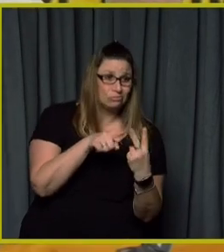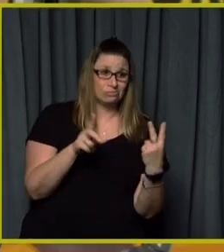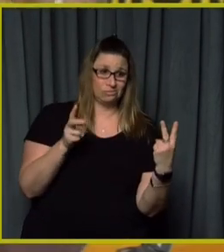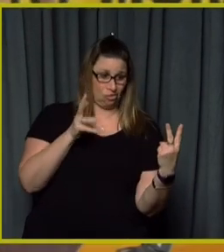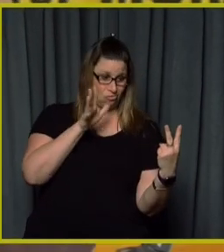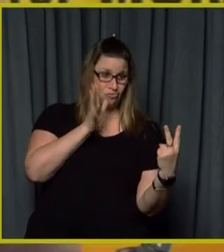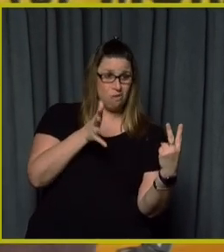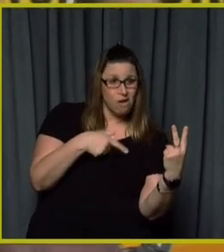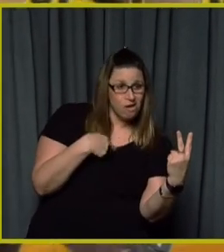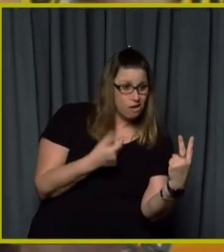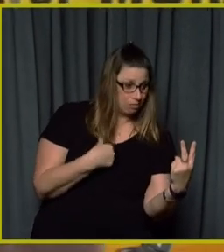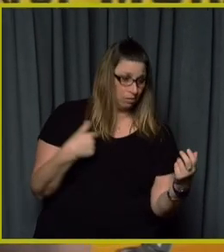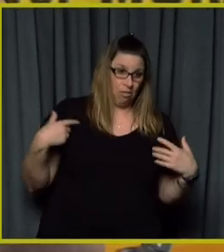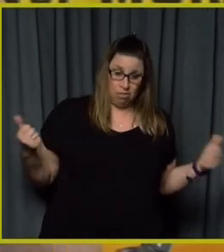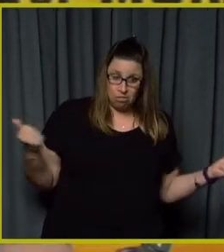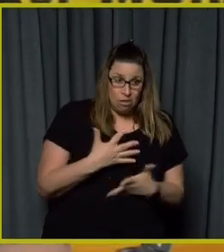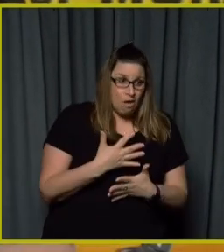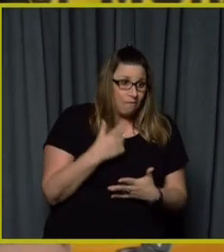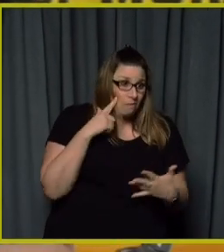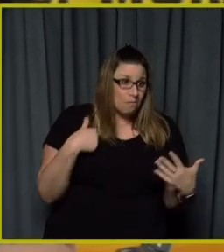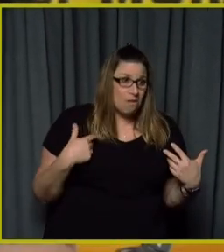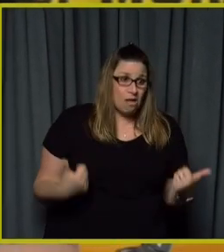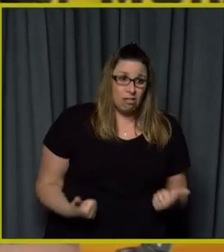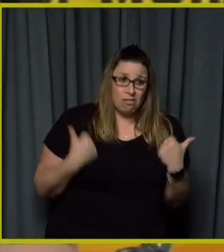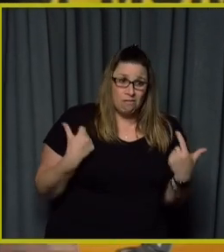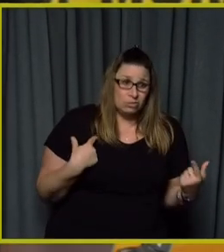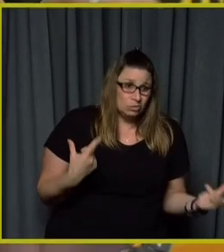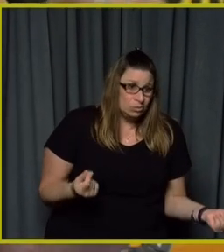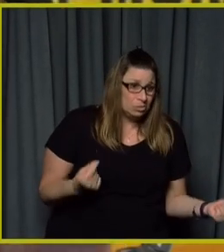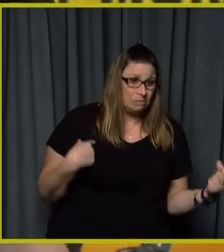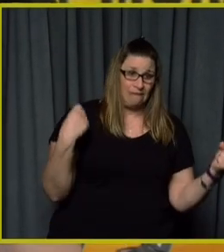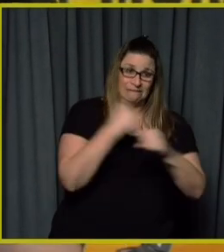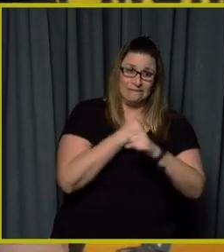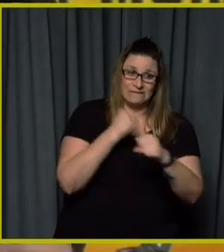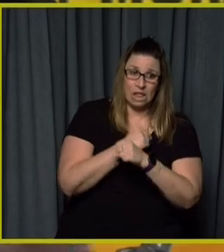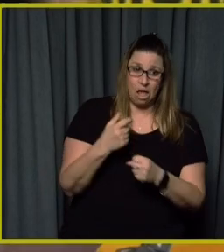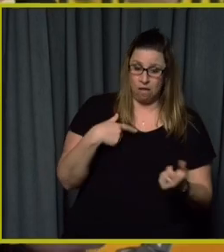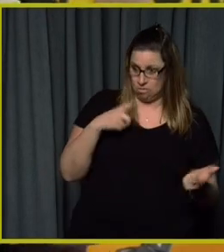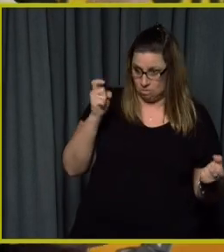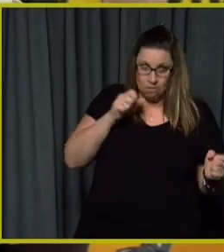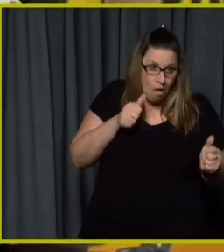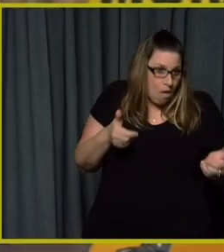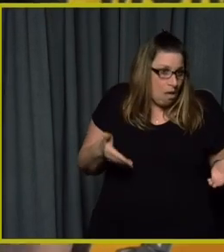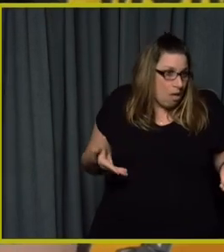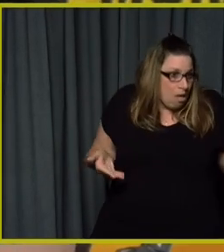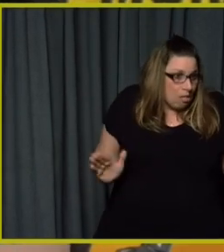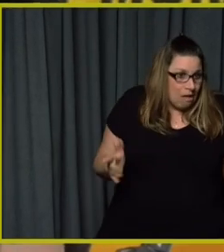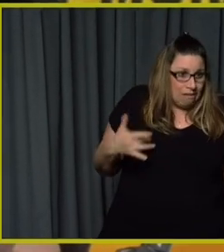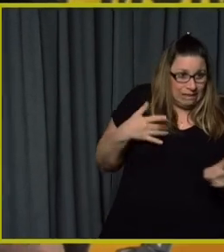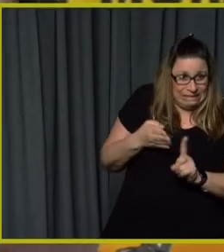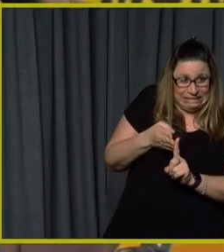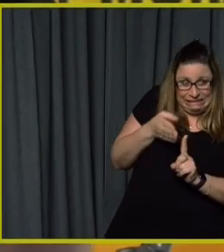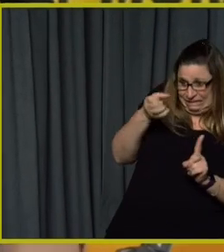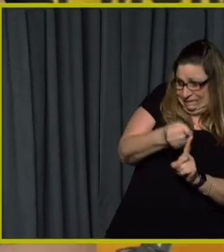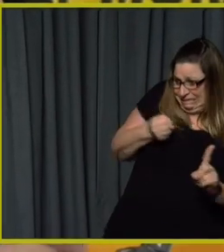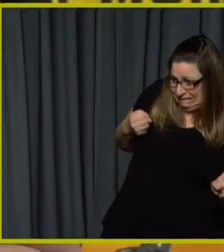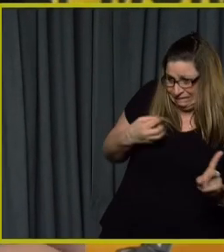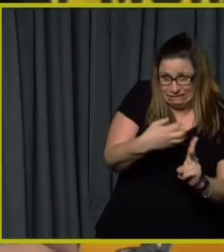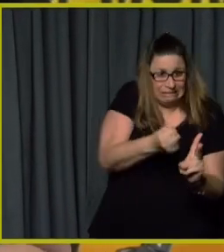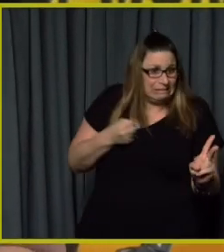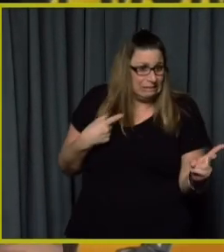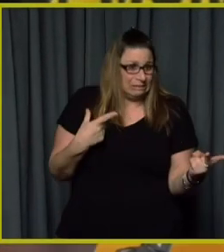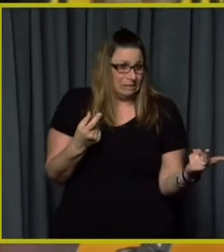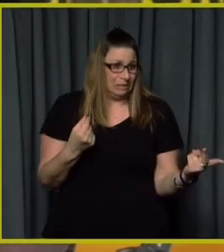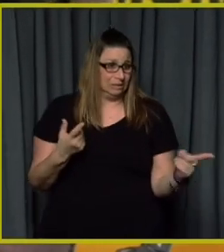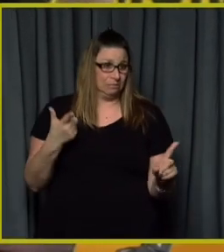they're hiding in the dark because they're not allowed to be there. And they're gonna get in trouble if they They're hiding from the police and they're hiding from